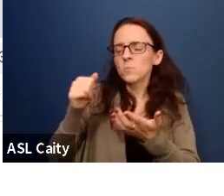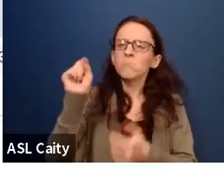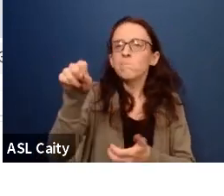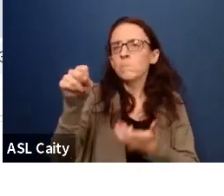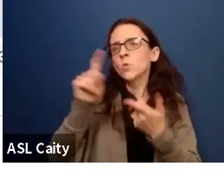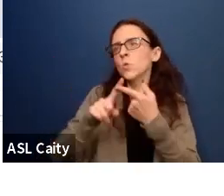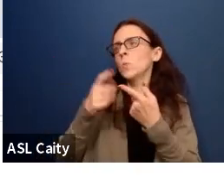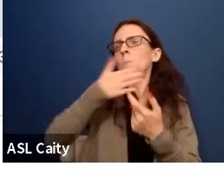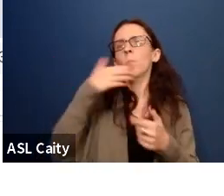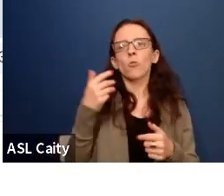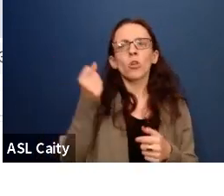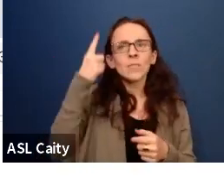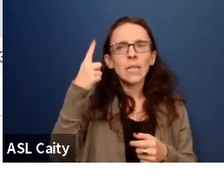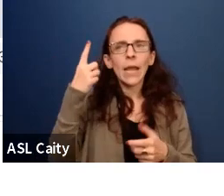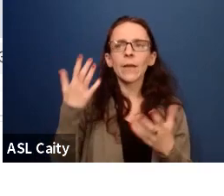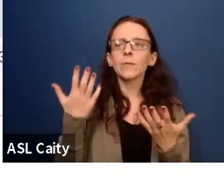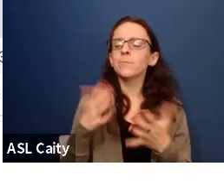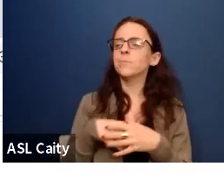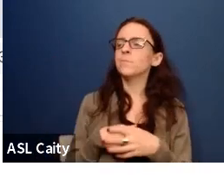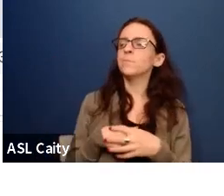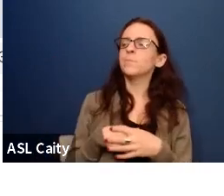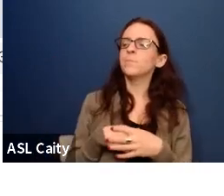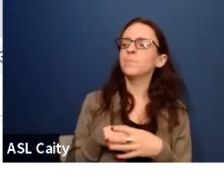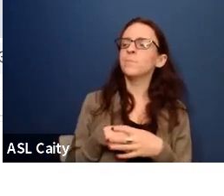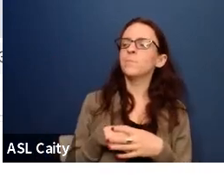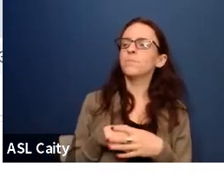where, again, kind of the how this,